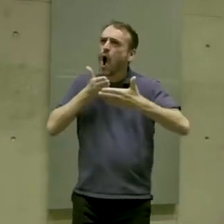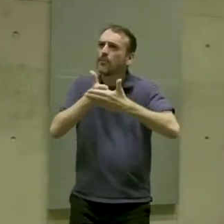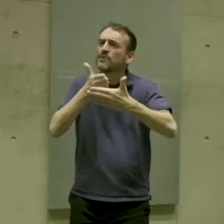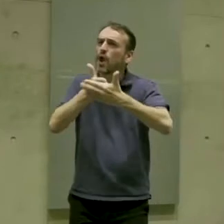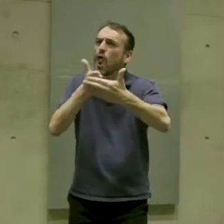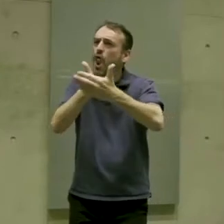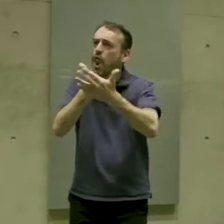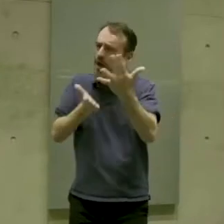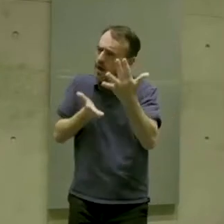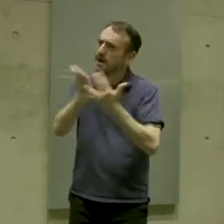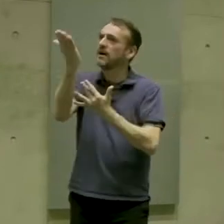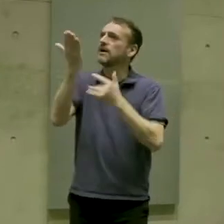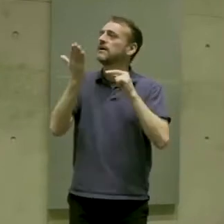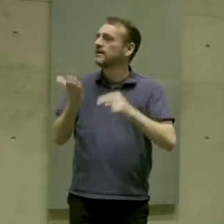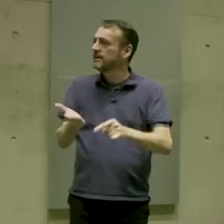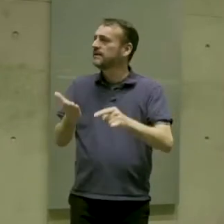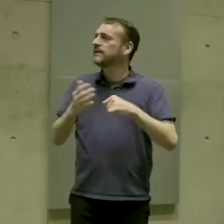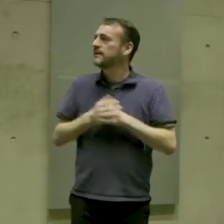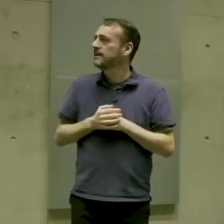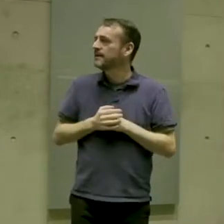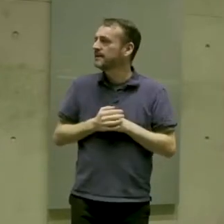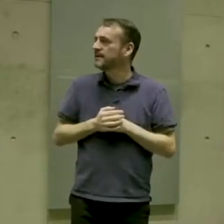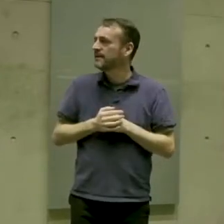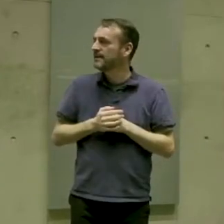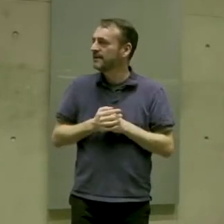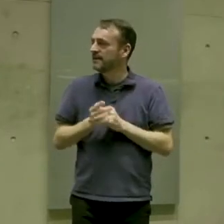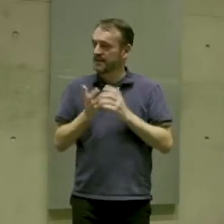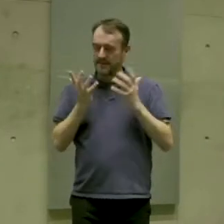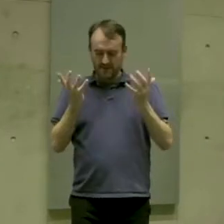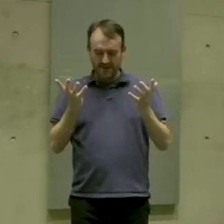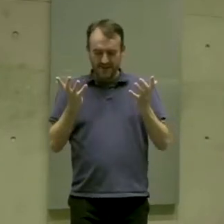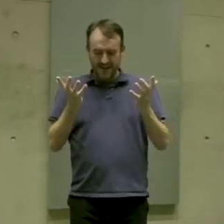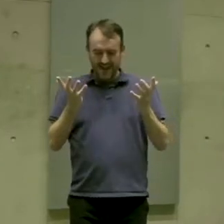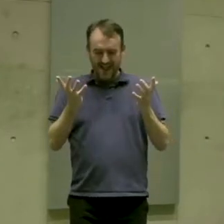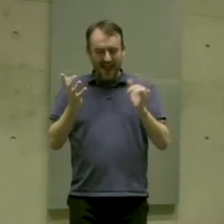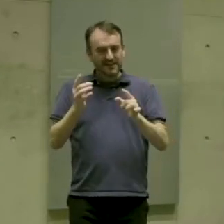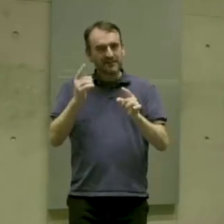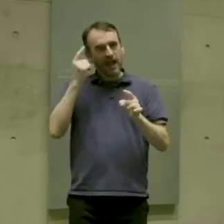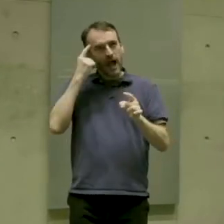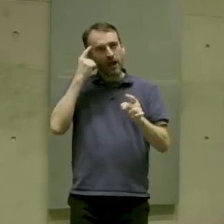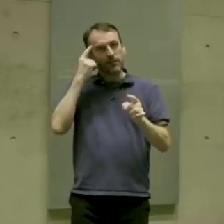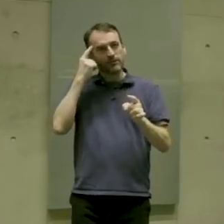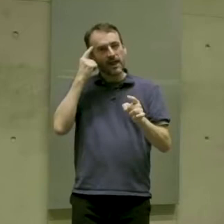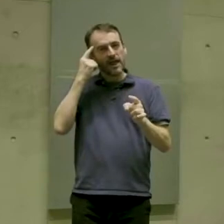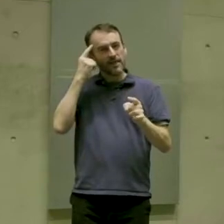made White Dresses on Branches, this applied even when I was, kind of backstage, as it